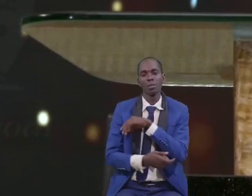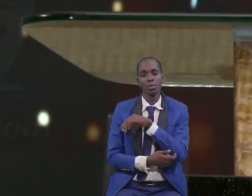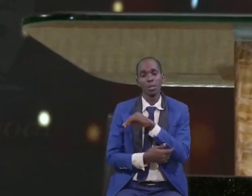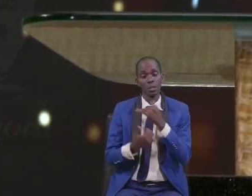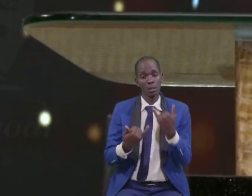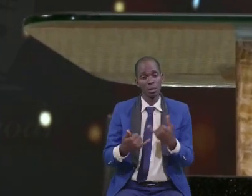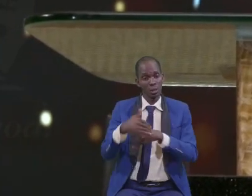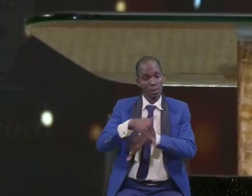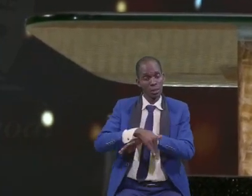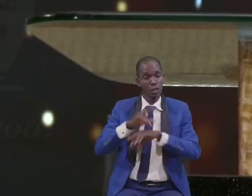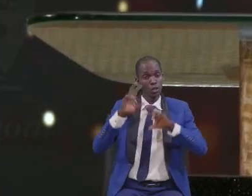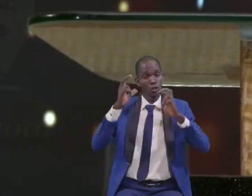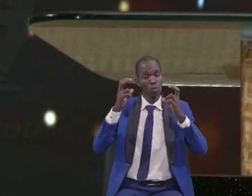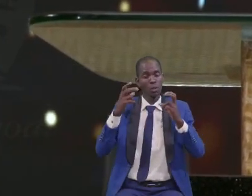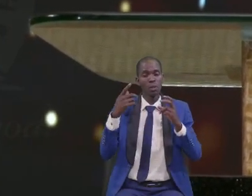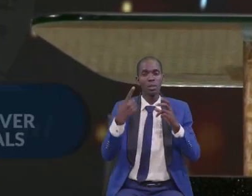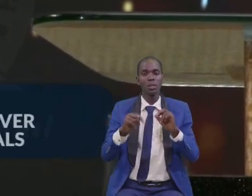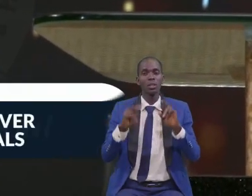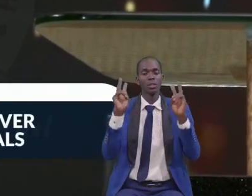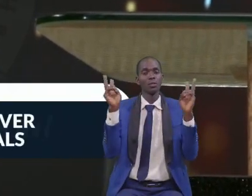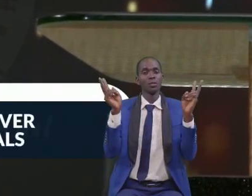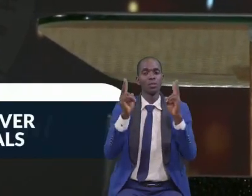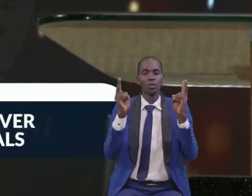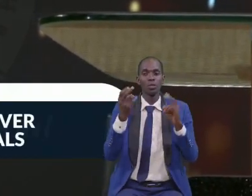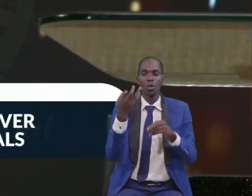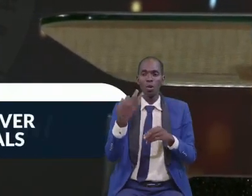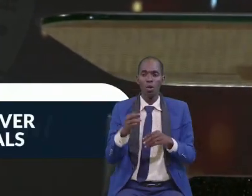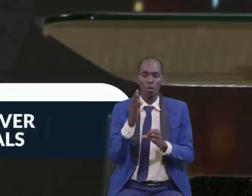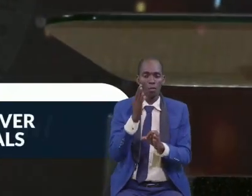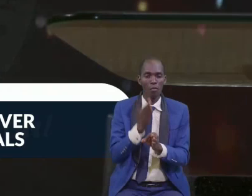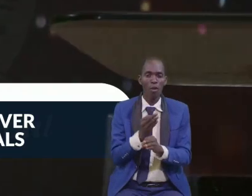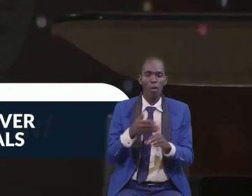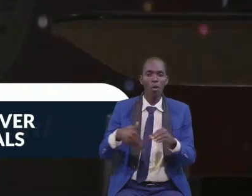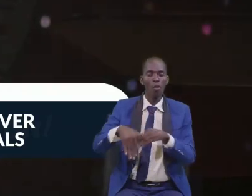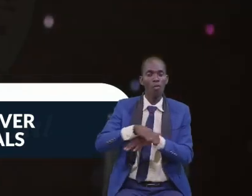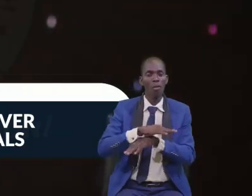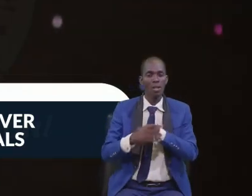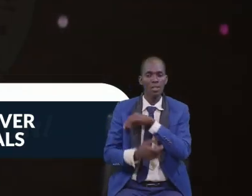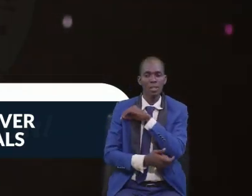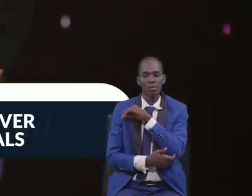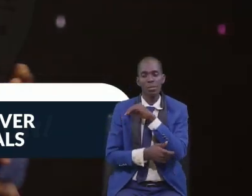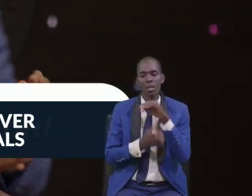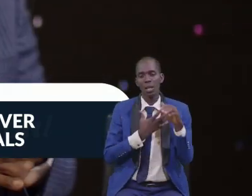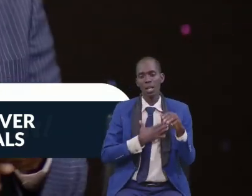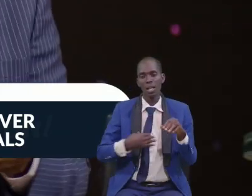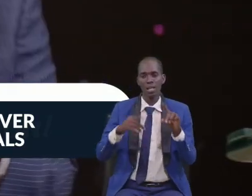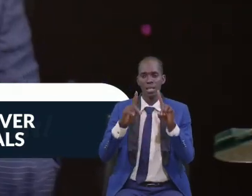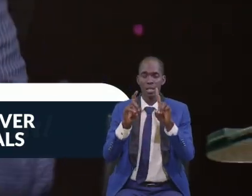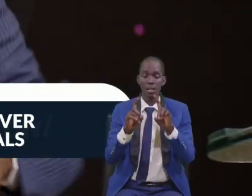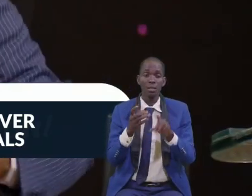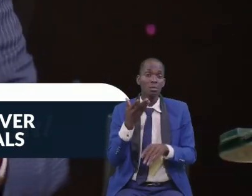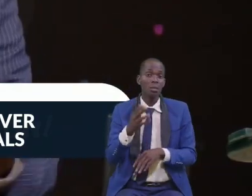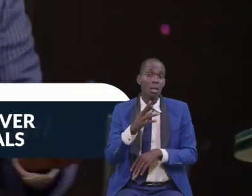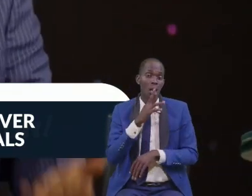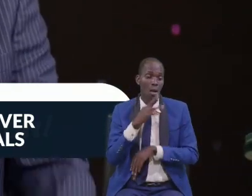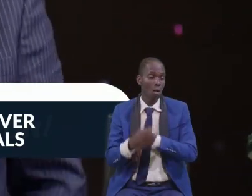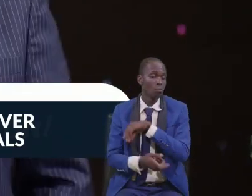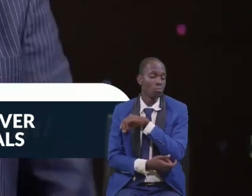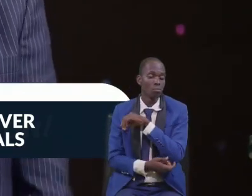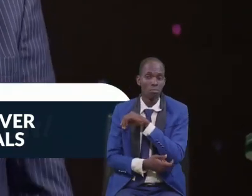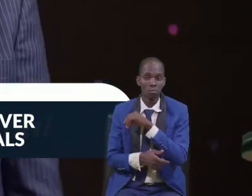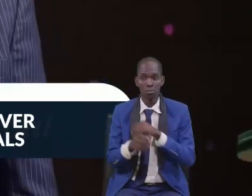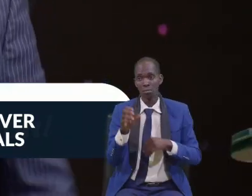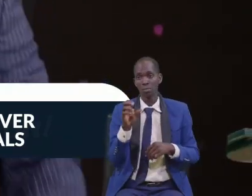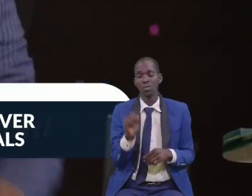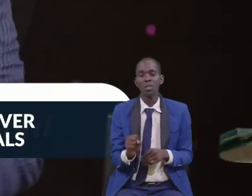on the triumph of faith over temptations and trials. There are temptations, solicitations